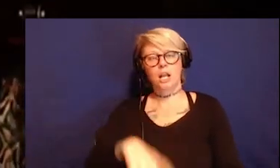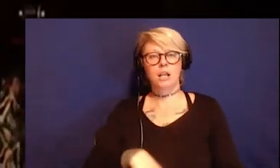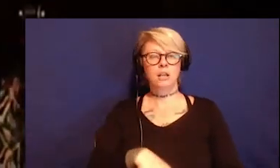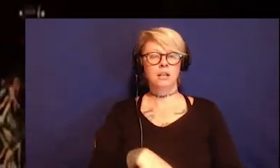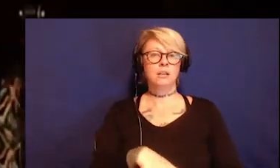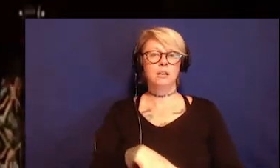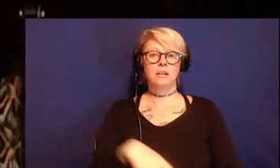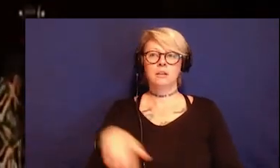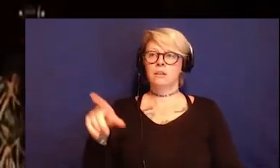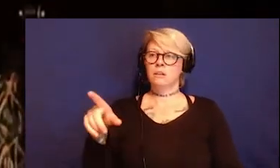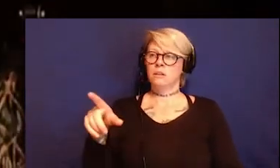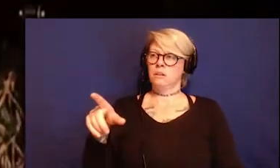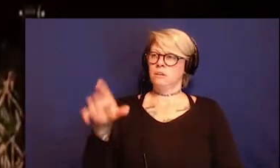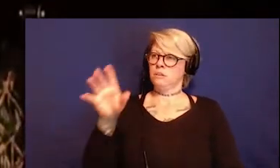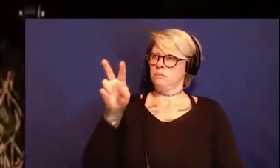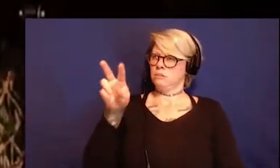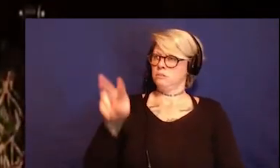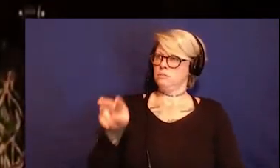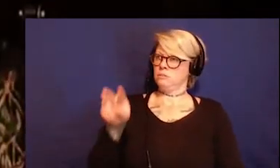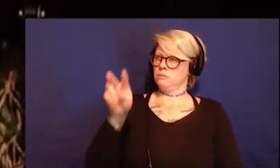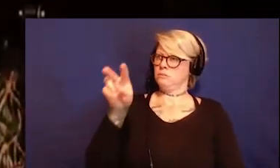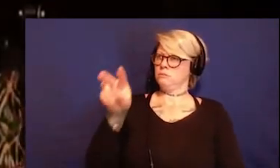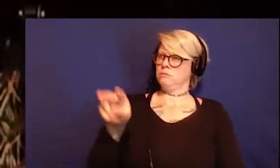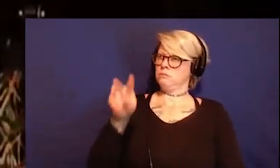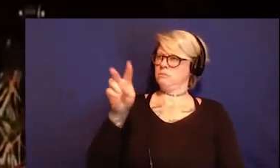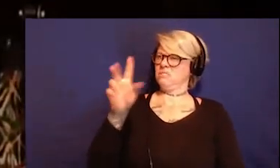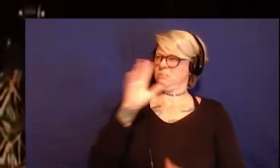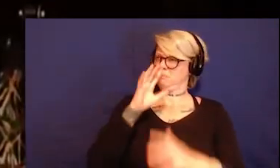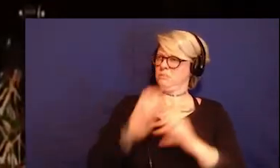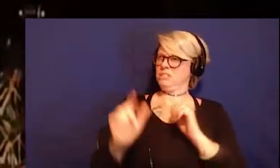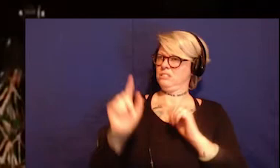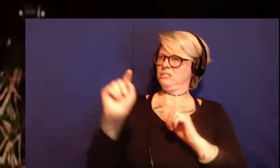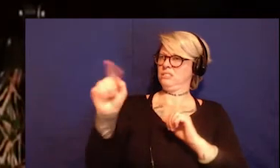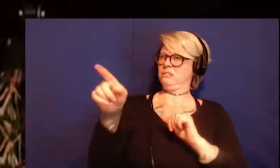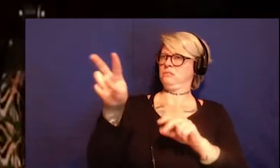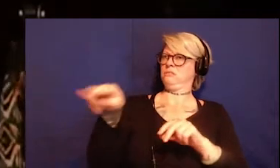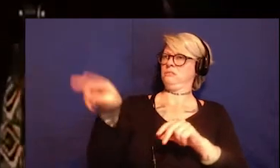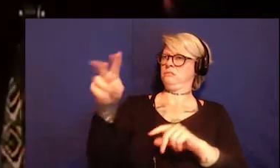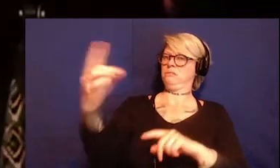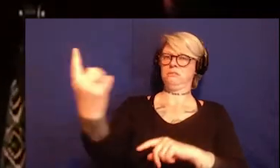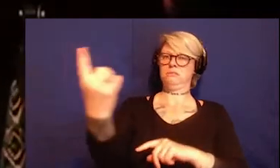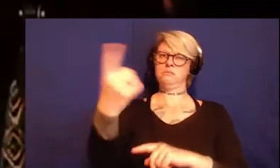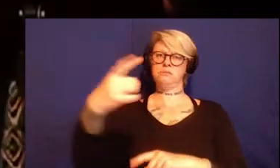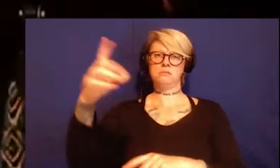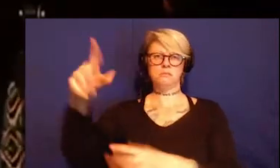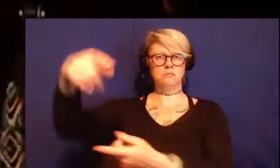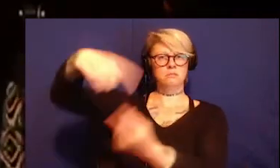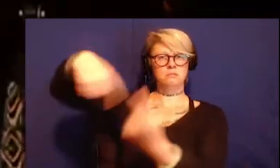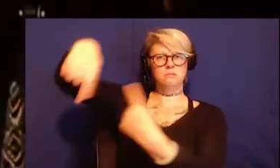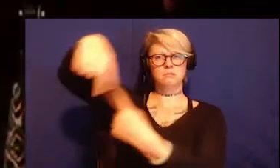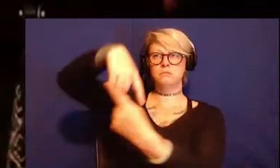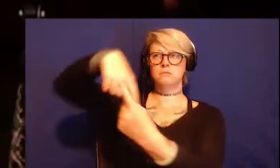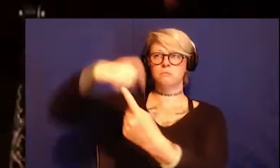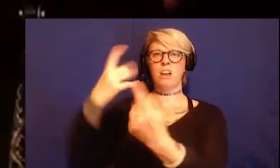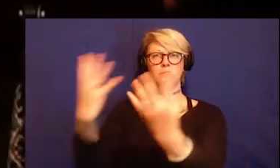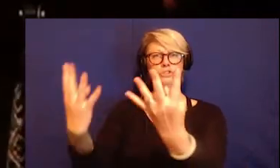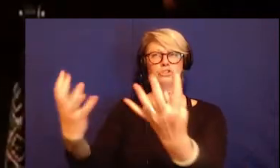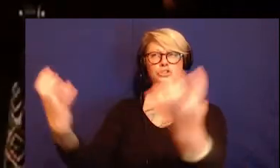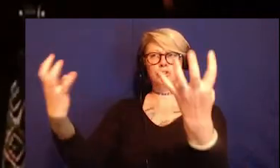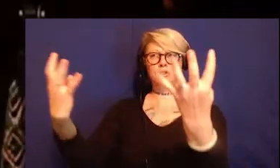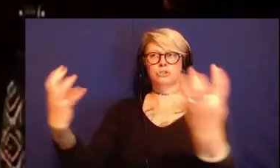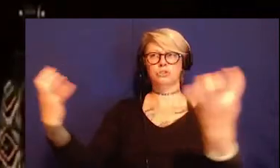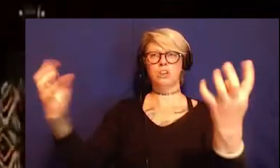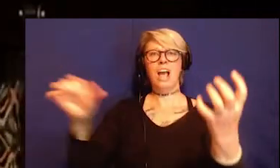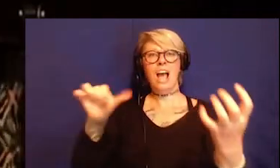Talia is so preoccupied with Mean T that she doesn't pay attention to the dozens of other women who also look like her and who are coming out of